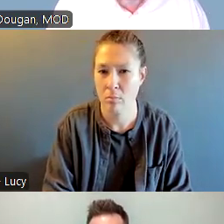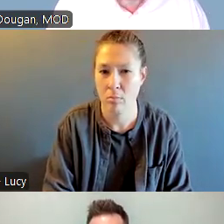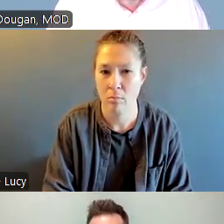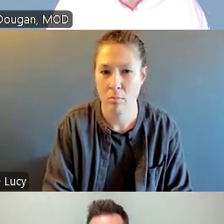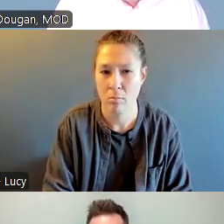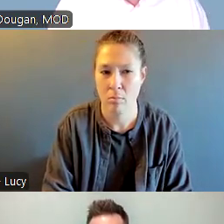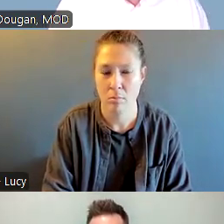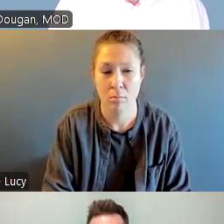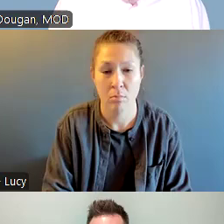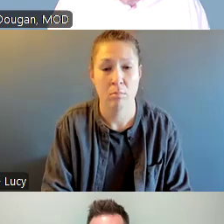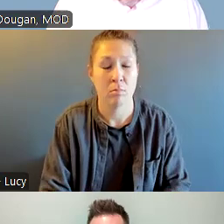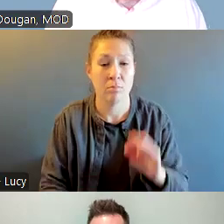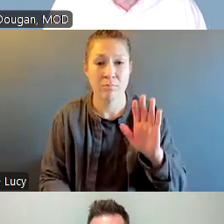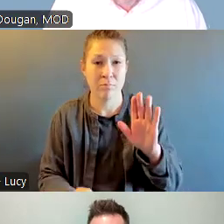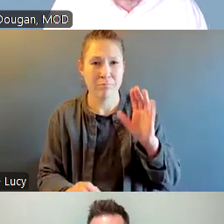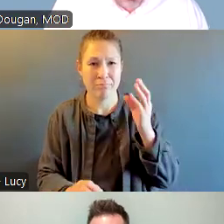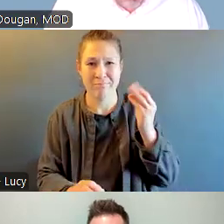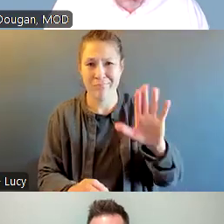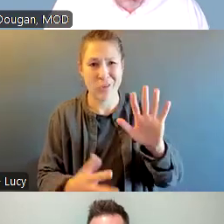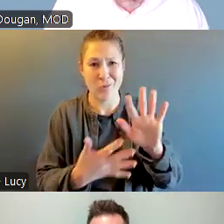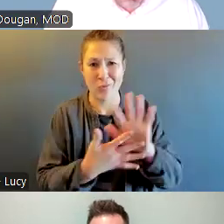avoided. So commissions really want to